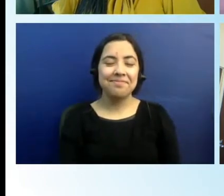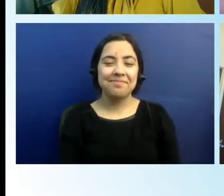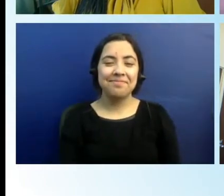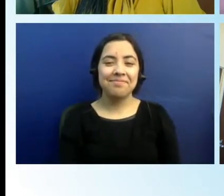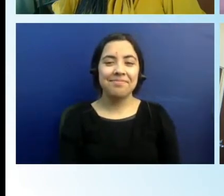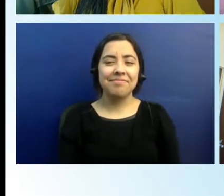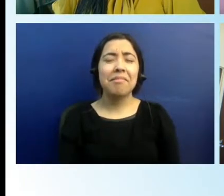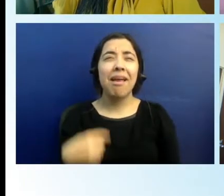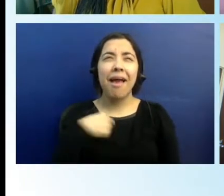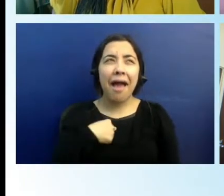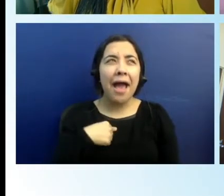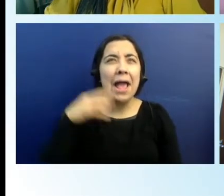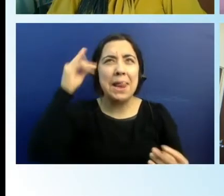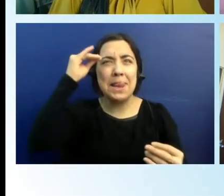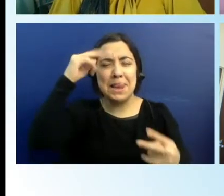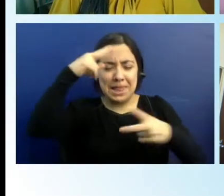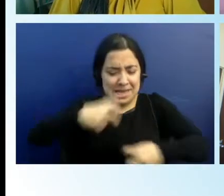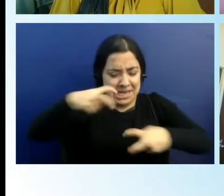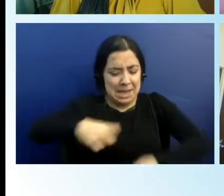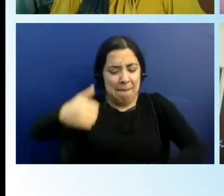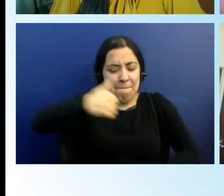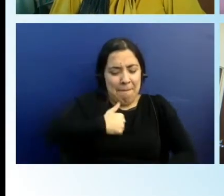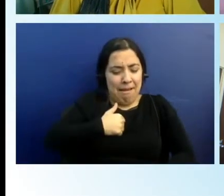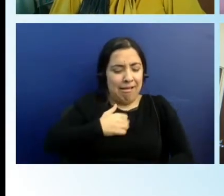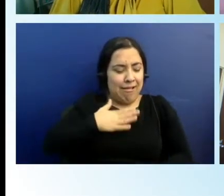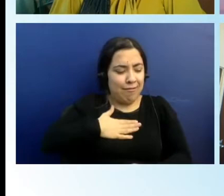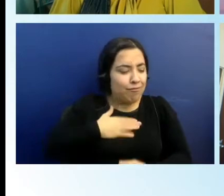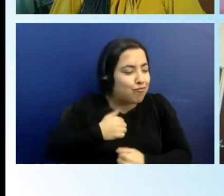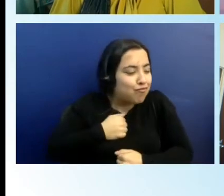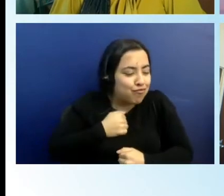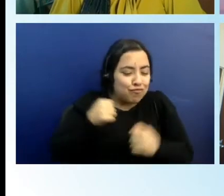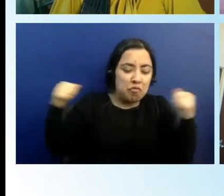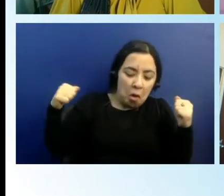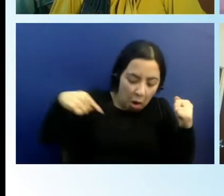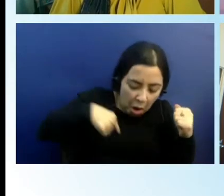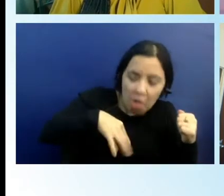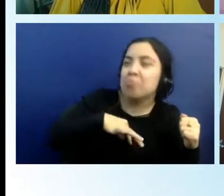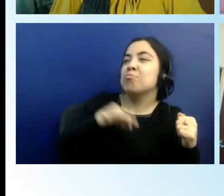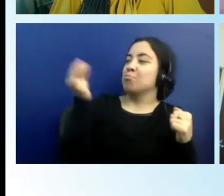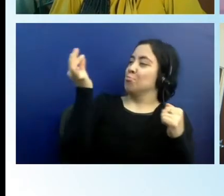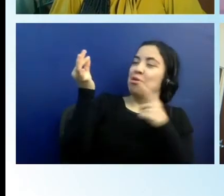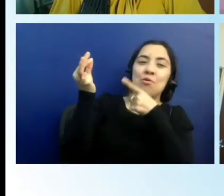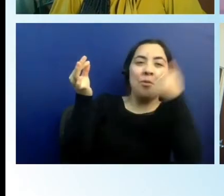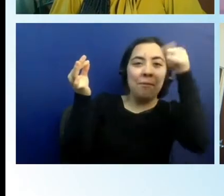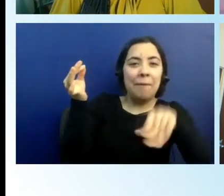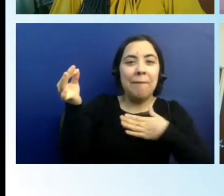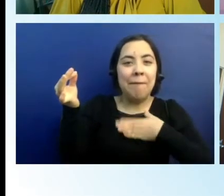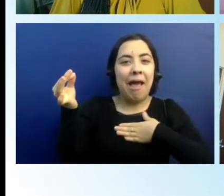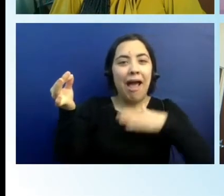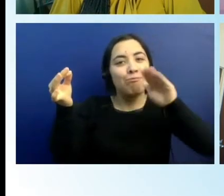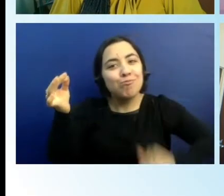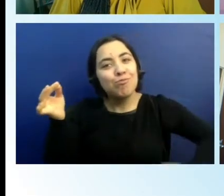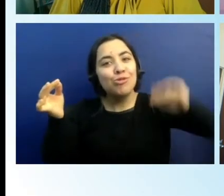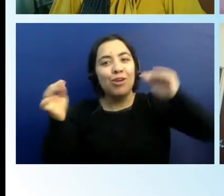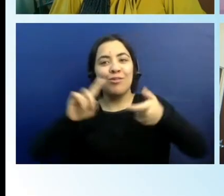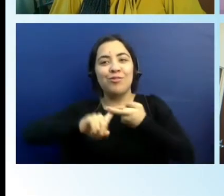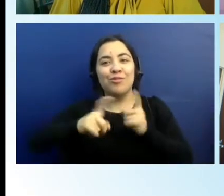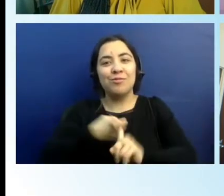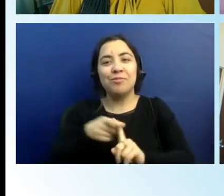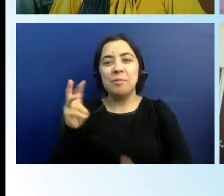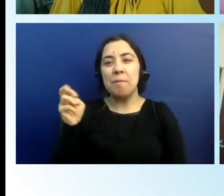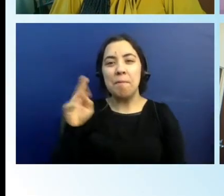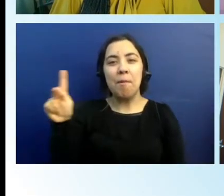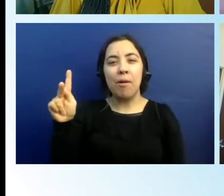I had to dig in with my authentic self a little bit here and remember my childhood friend, Mark